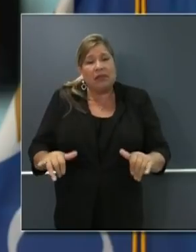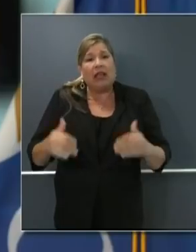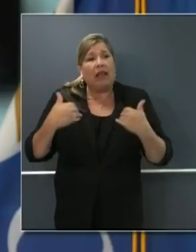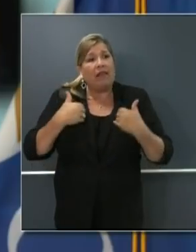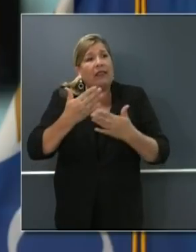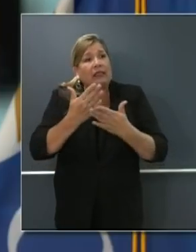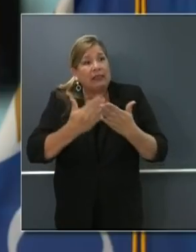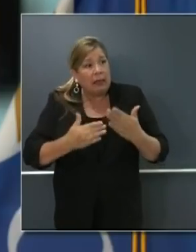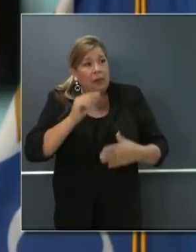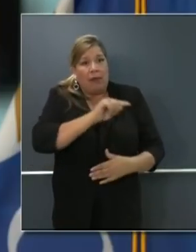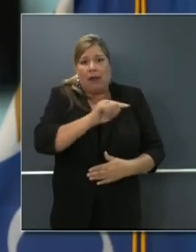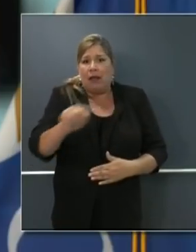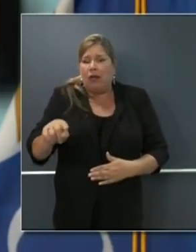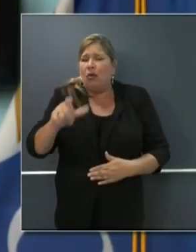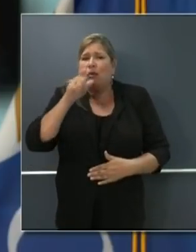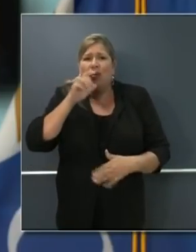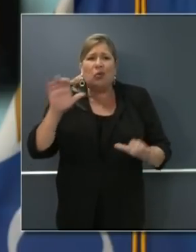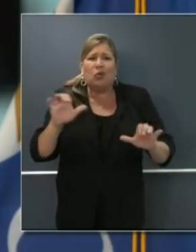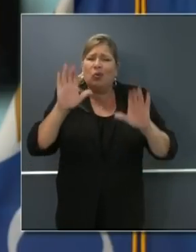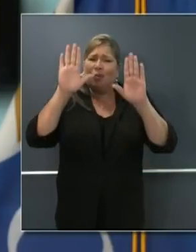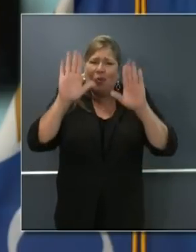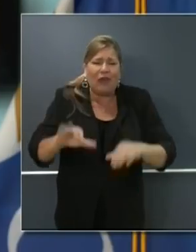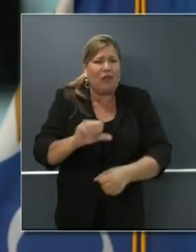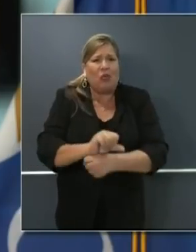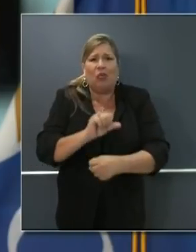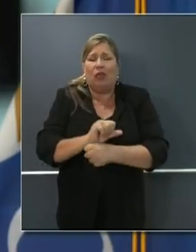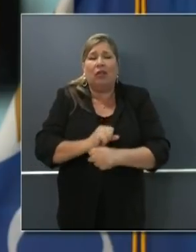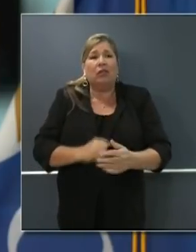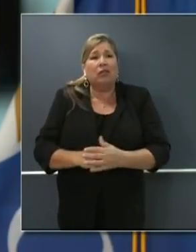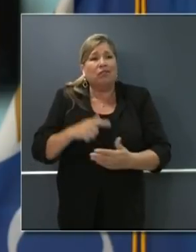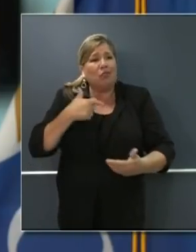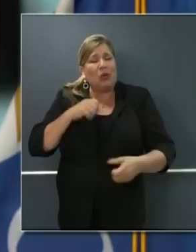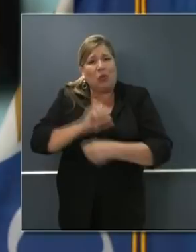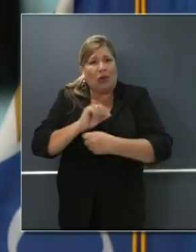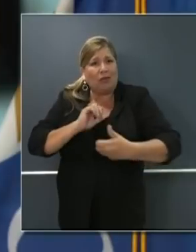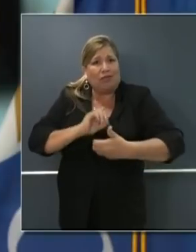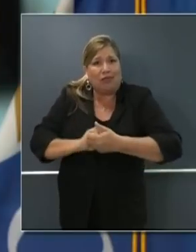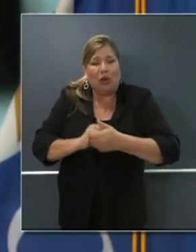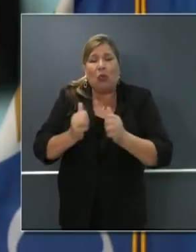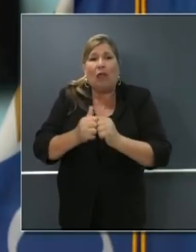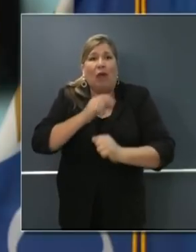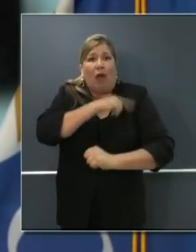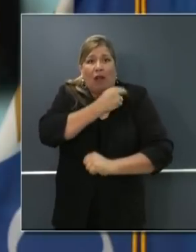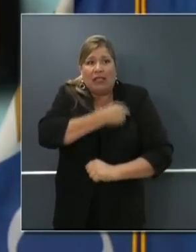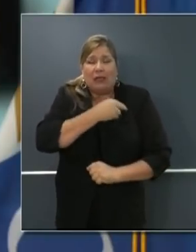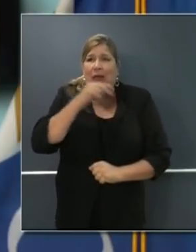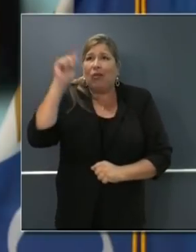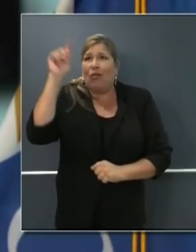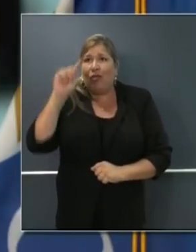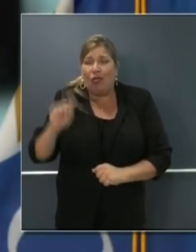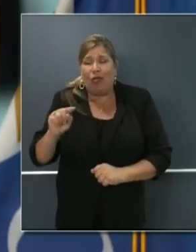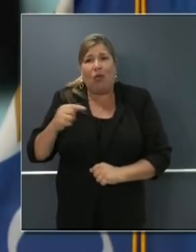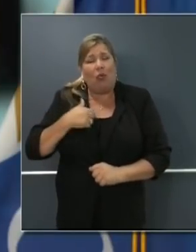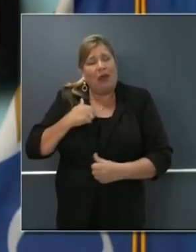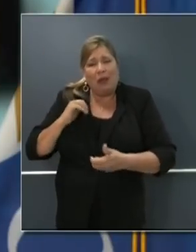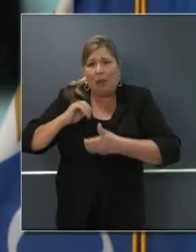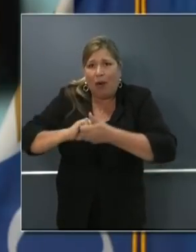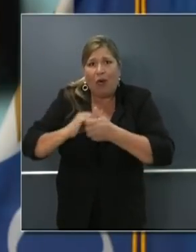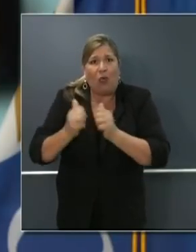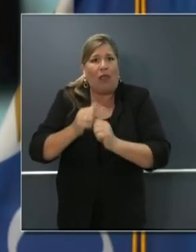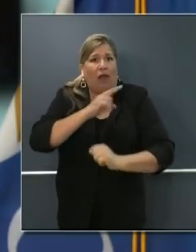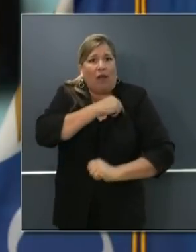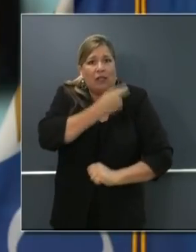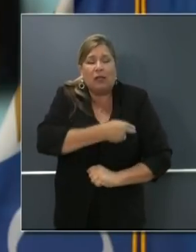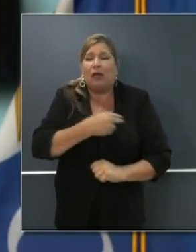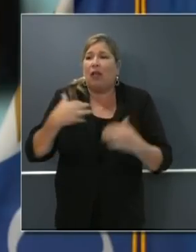heroic work done. Working in partnership with our hospital system up and down the state, we were able to partner with them, partner